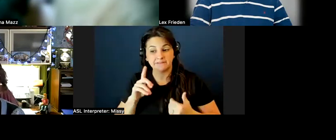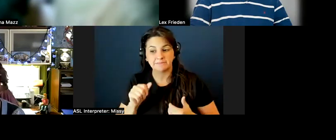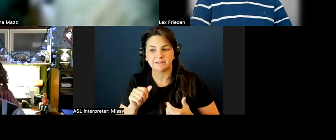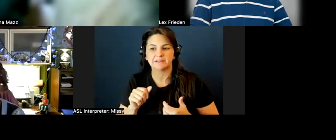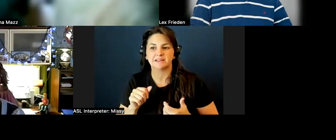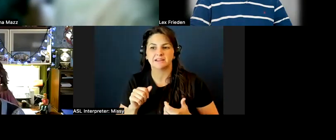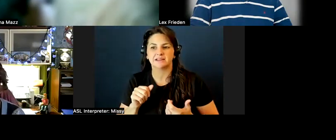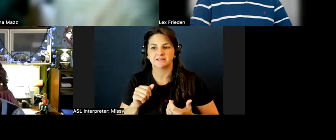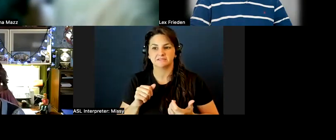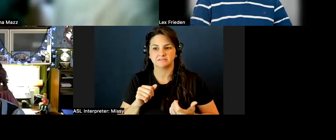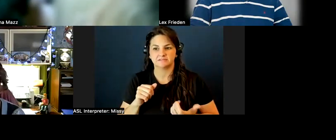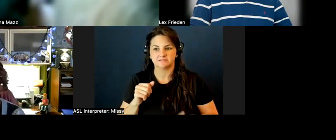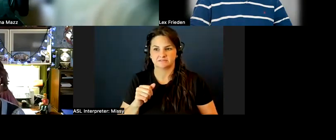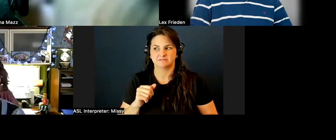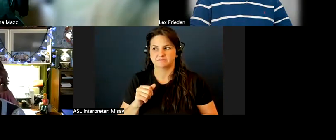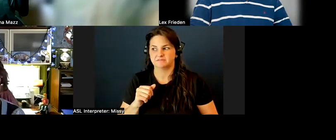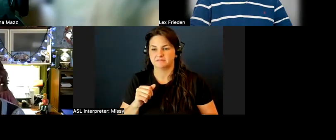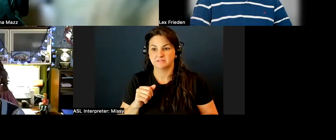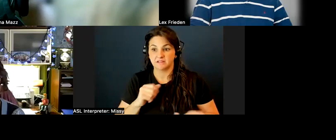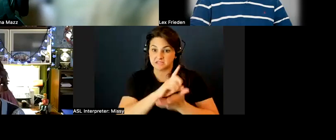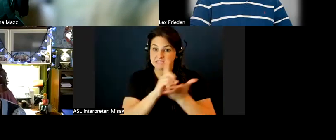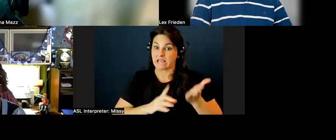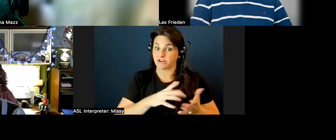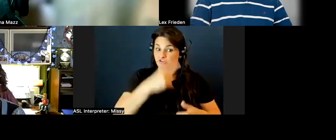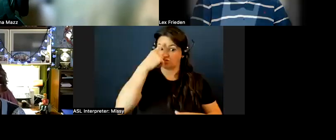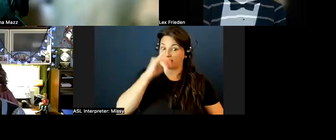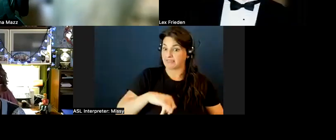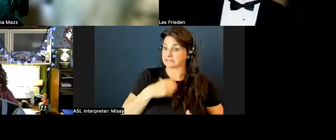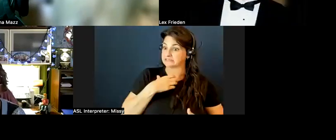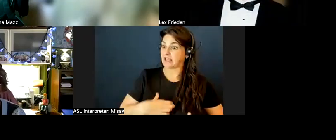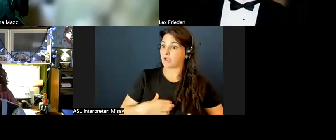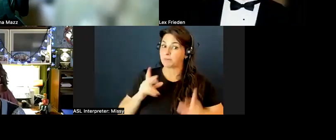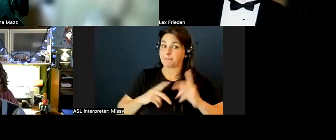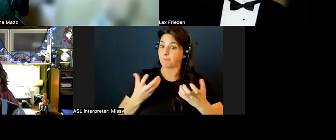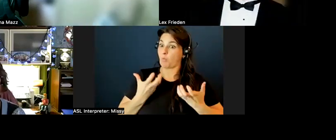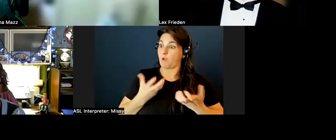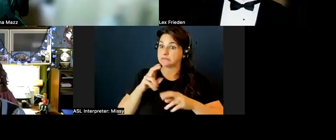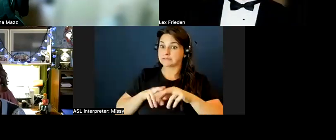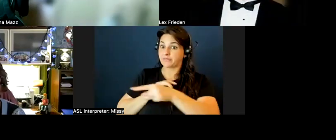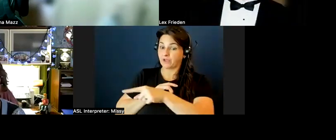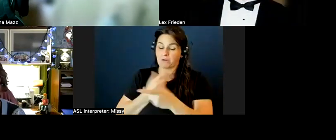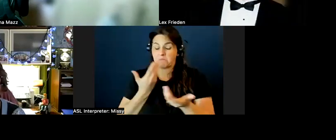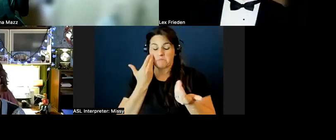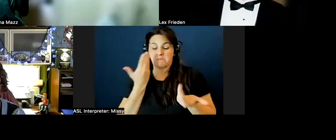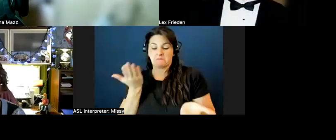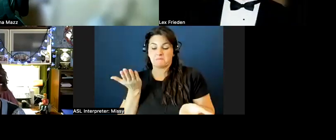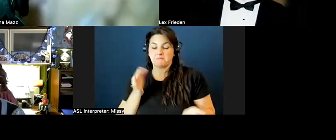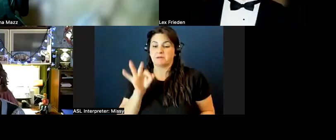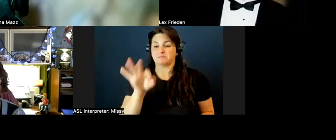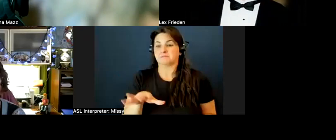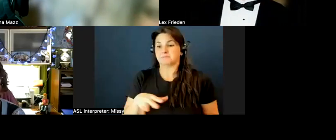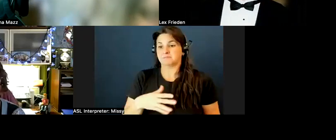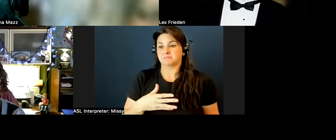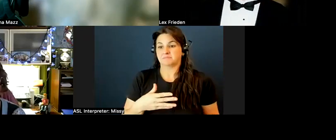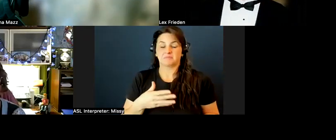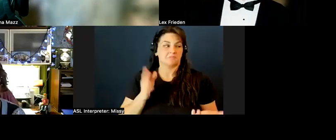as desirable from the designer's perspective. I'm not sure, but so I'm going to put it, you know, in one of the least desirable